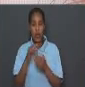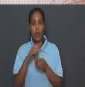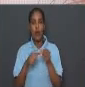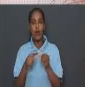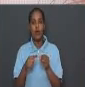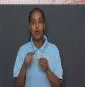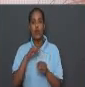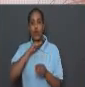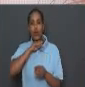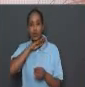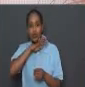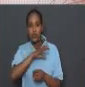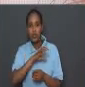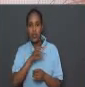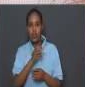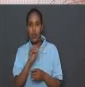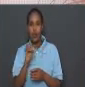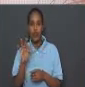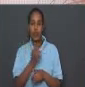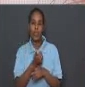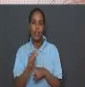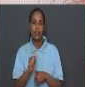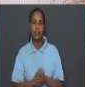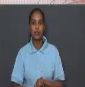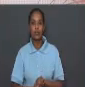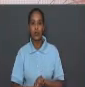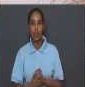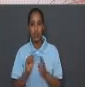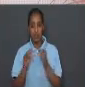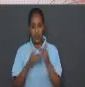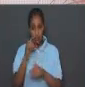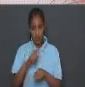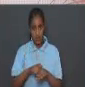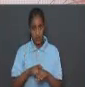will discuss about corrosion of metals.